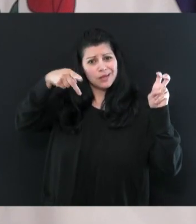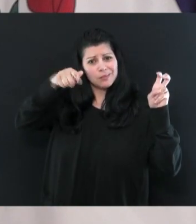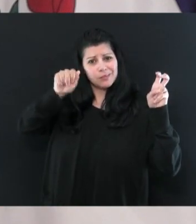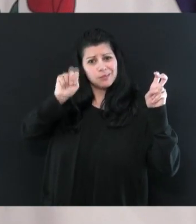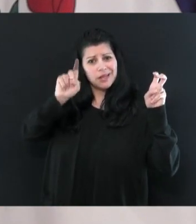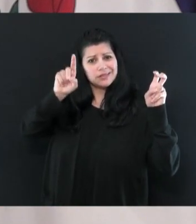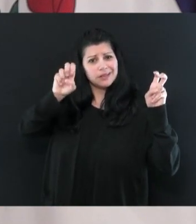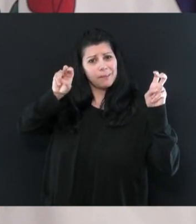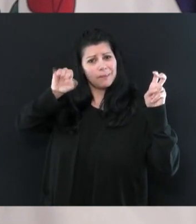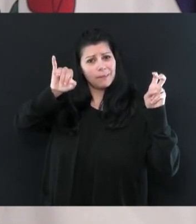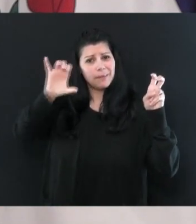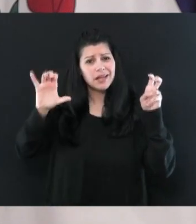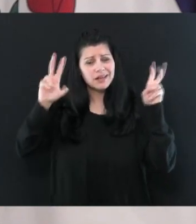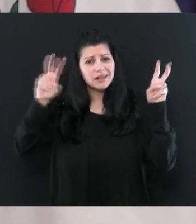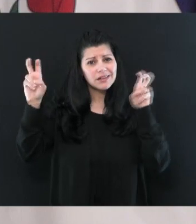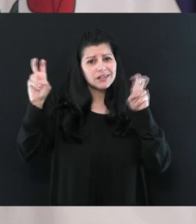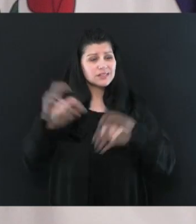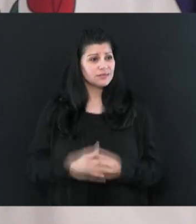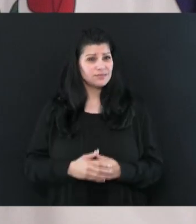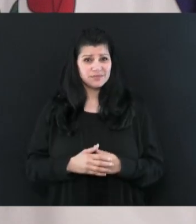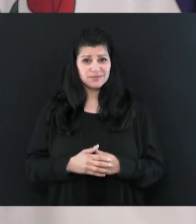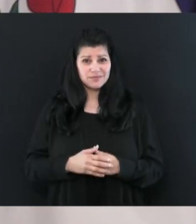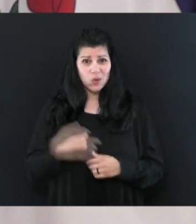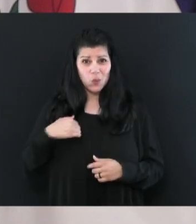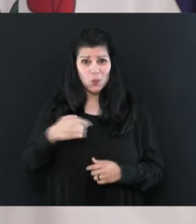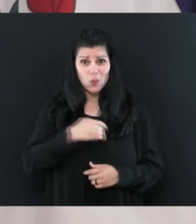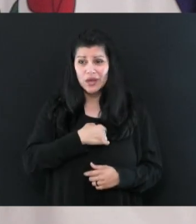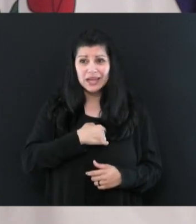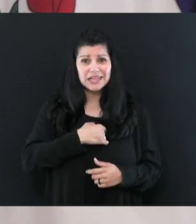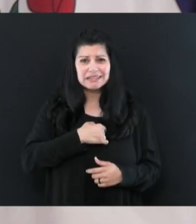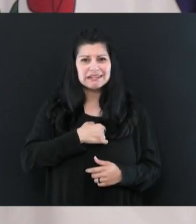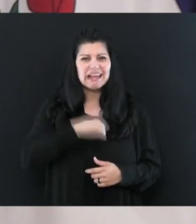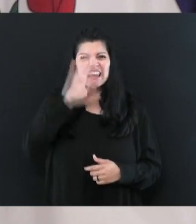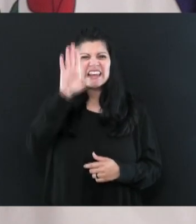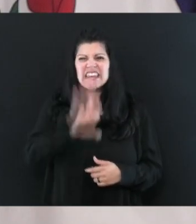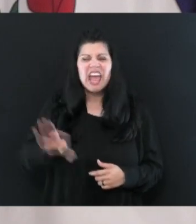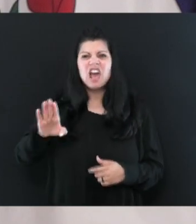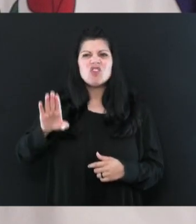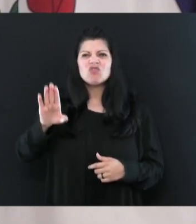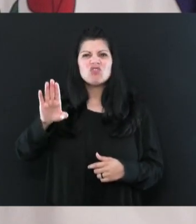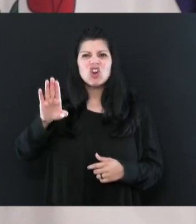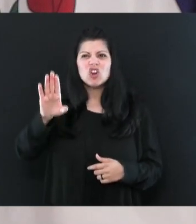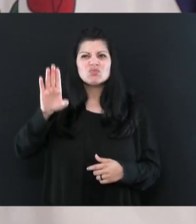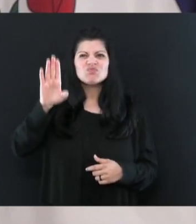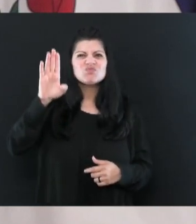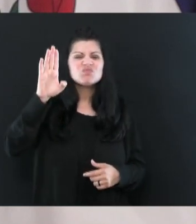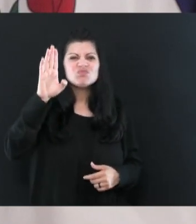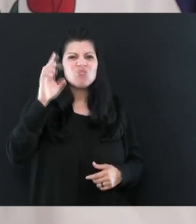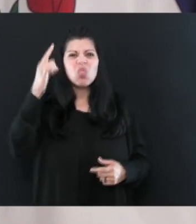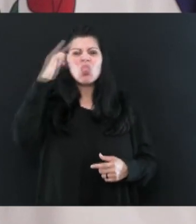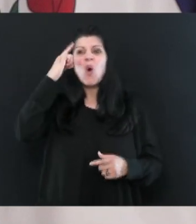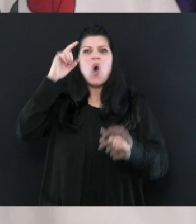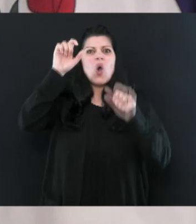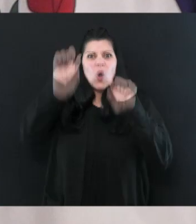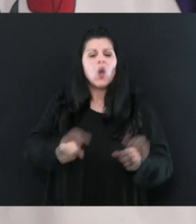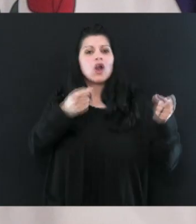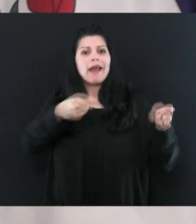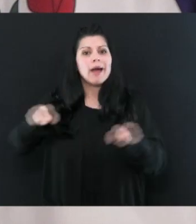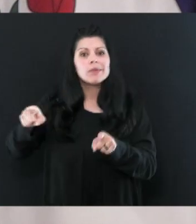None of us would have ever really thought it was possible, but it's here and we're getting through